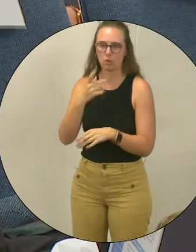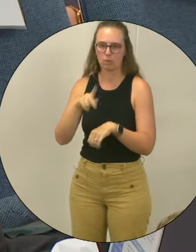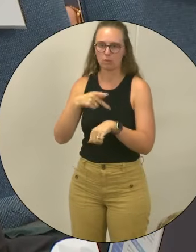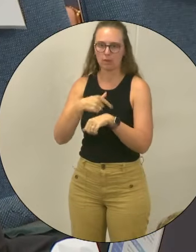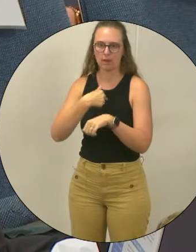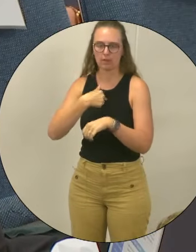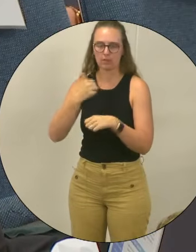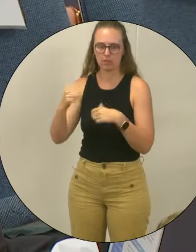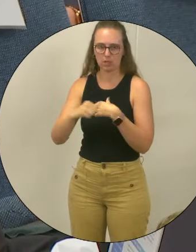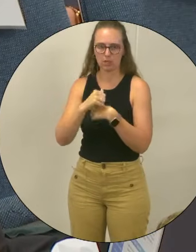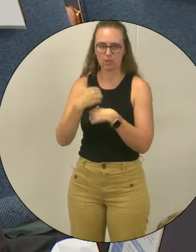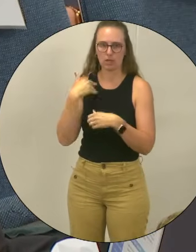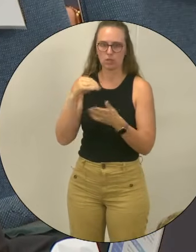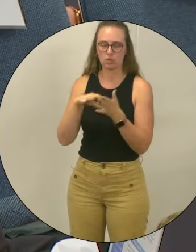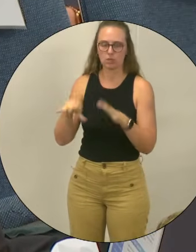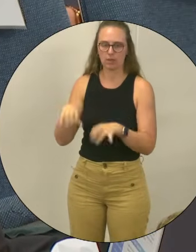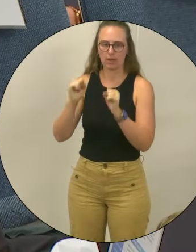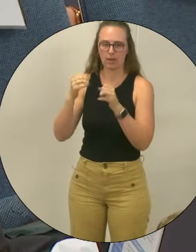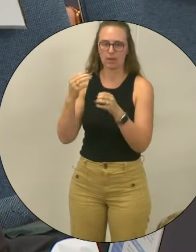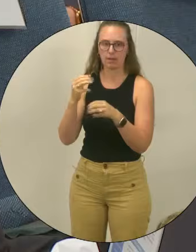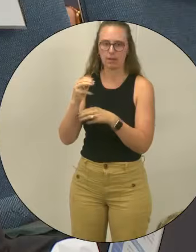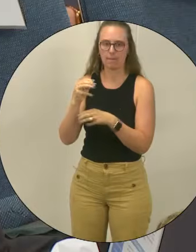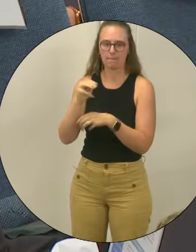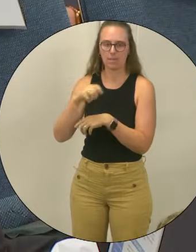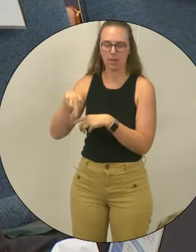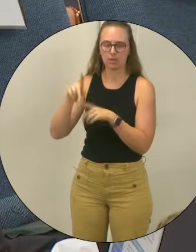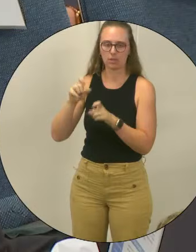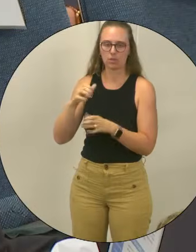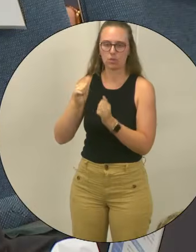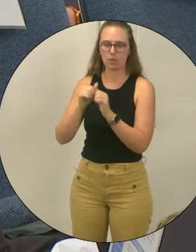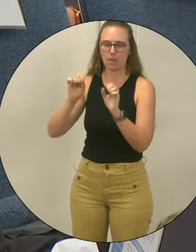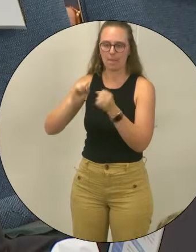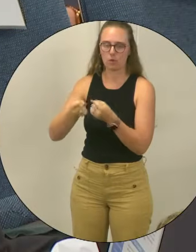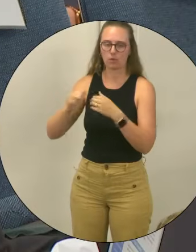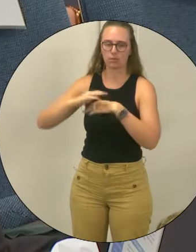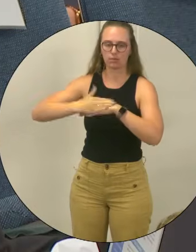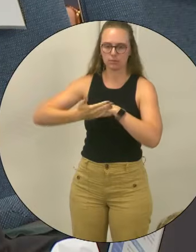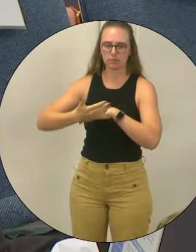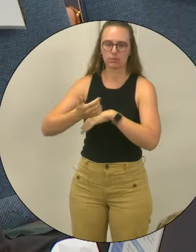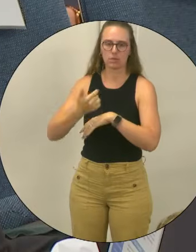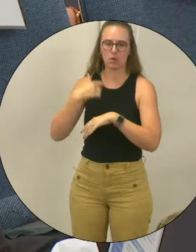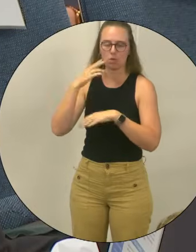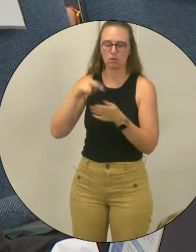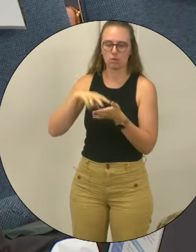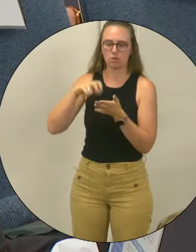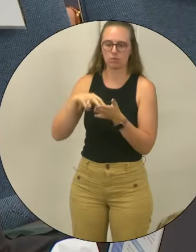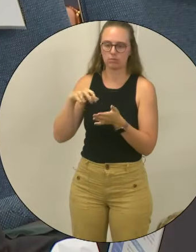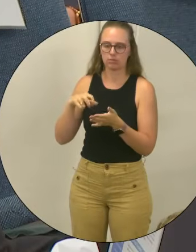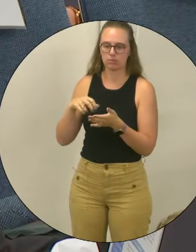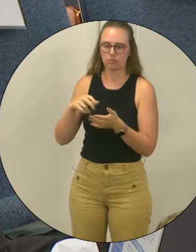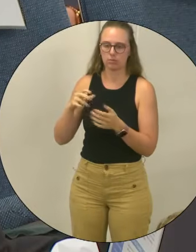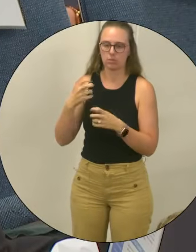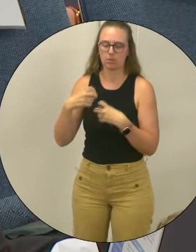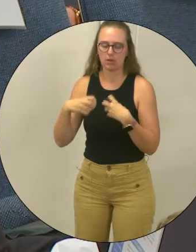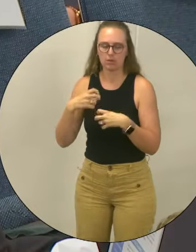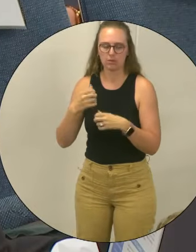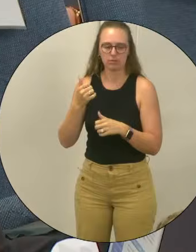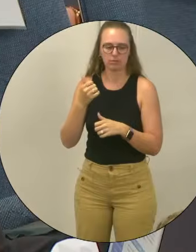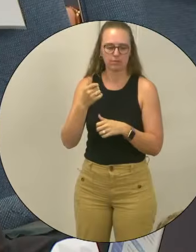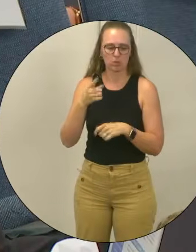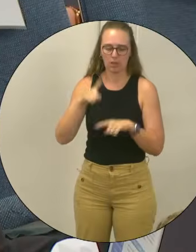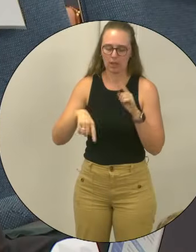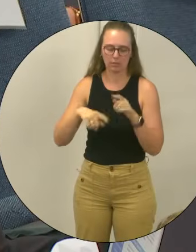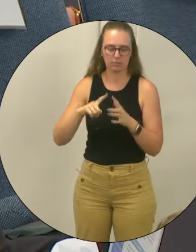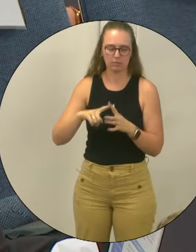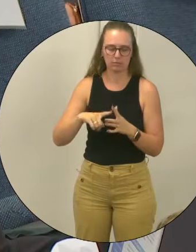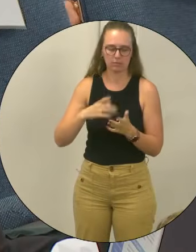danger had a student take math testing with a broken Chromebook screen, delayed Chromebook repairs, and would jump up and do drill sergeant stuff to another teacher's third grade class because I walked